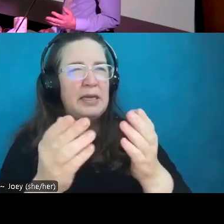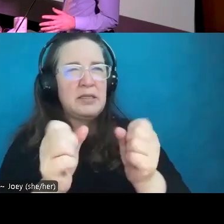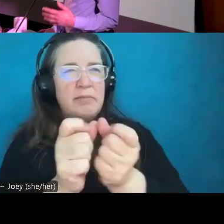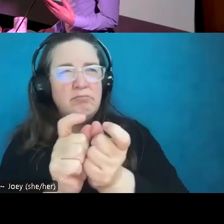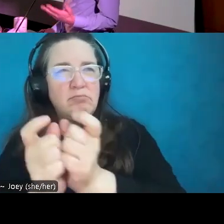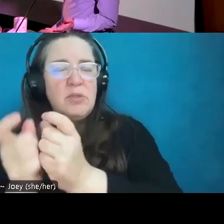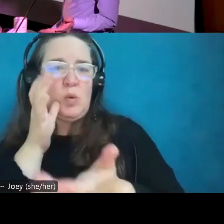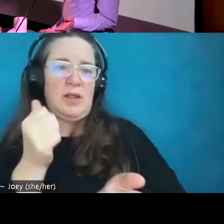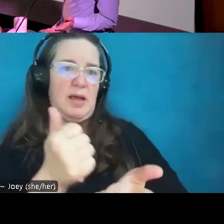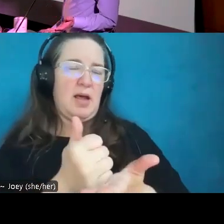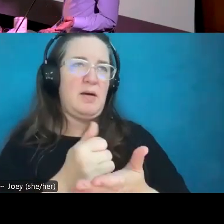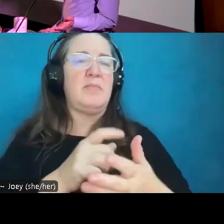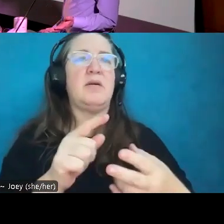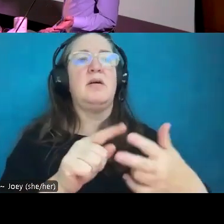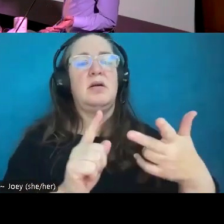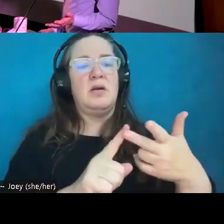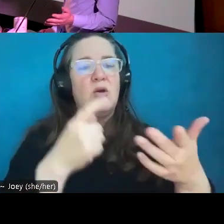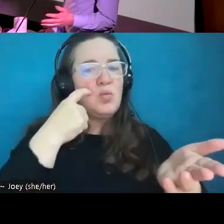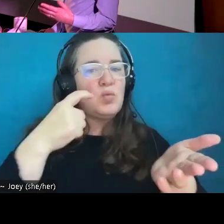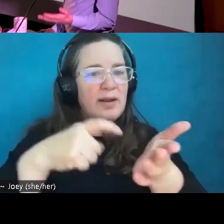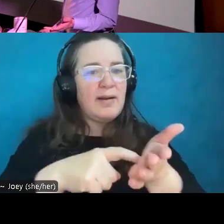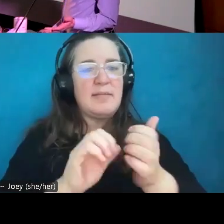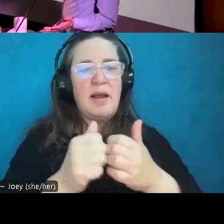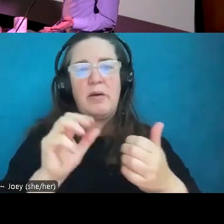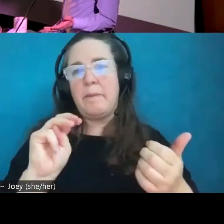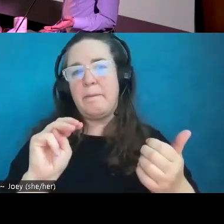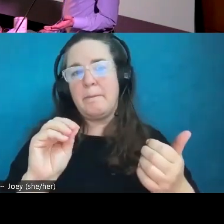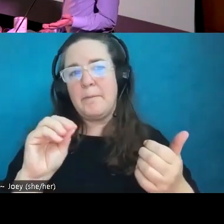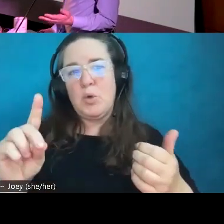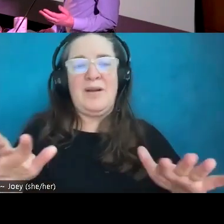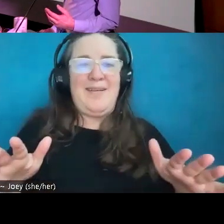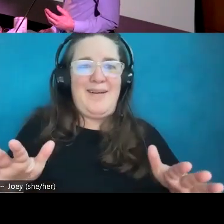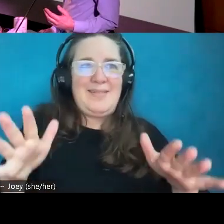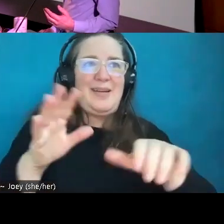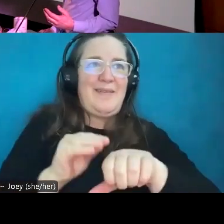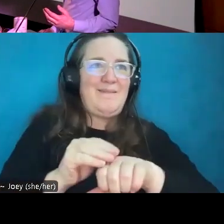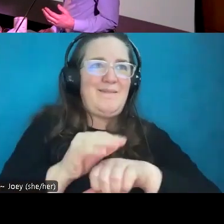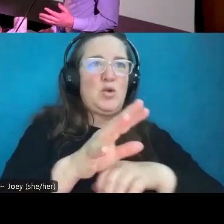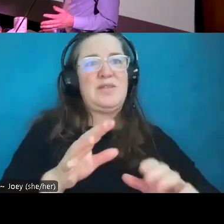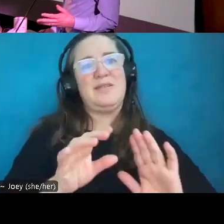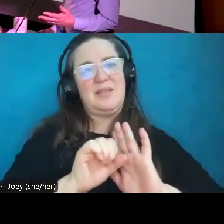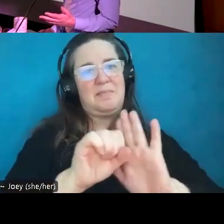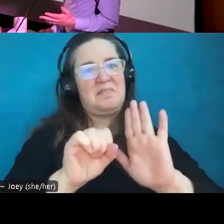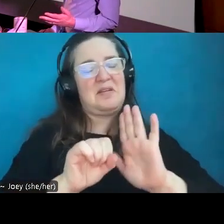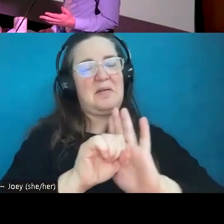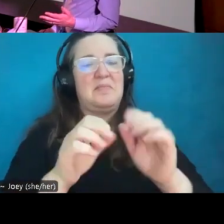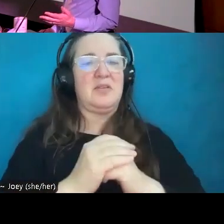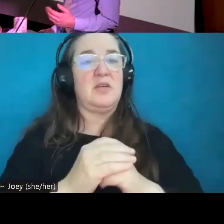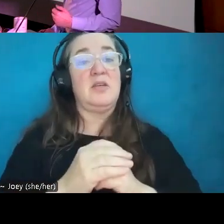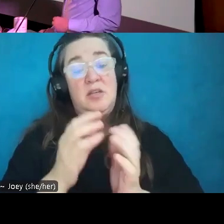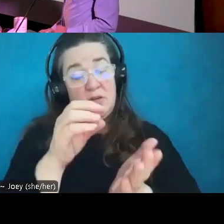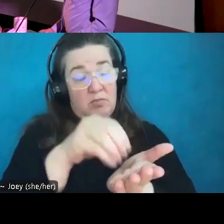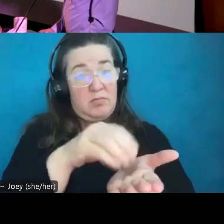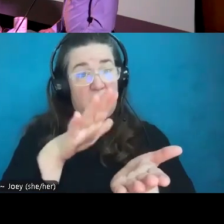much mood and anxiety provoke your symptoms, writing things down. This particular study was of a kind of a group